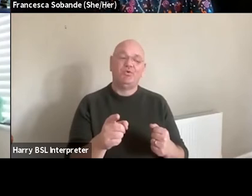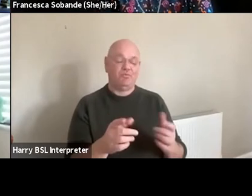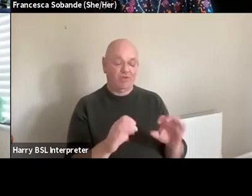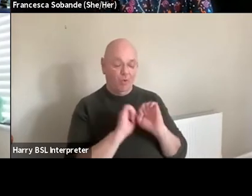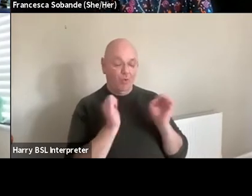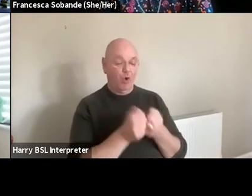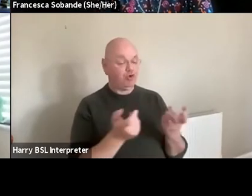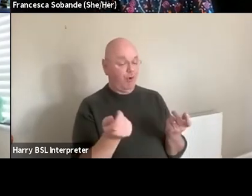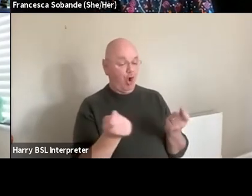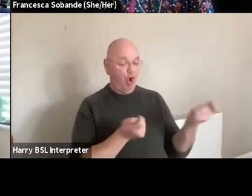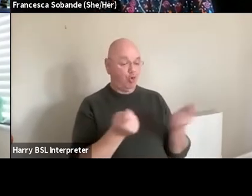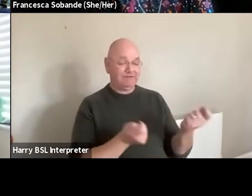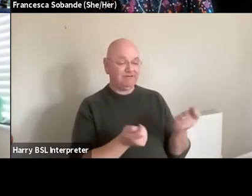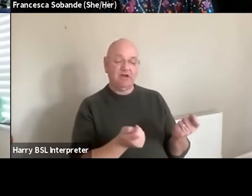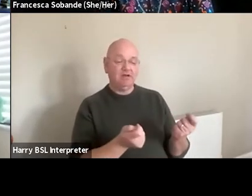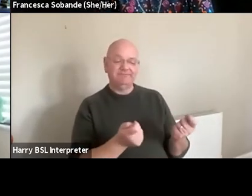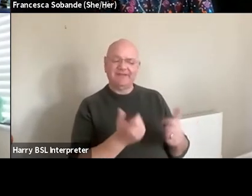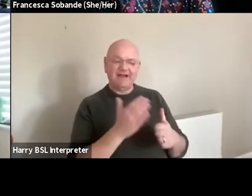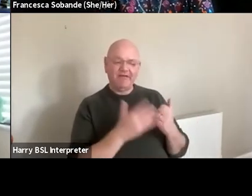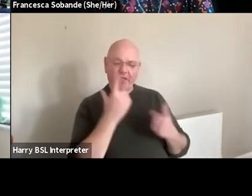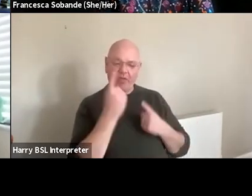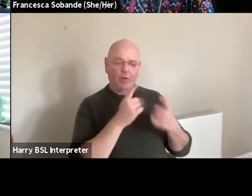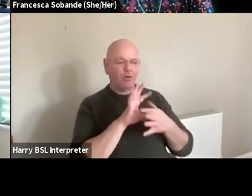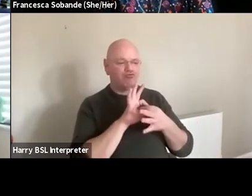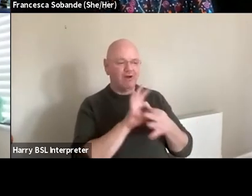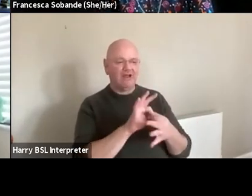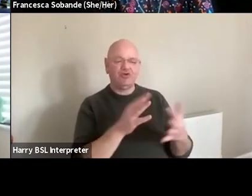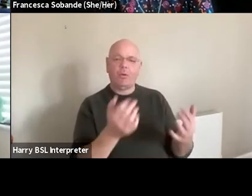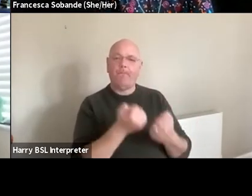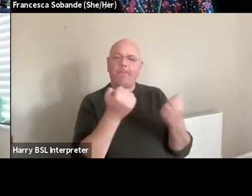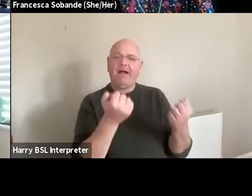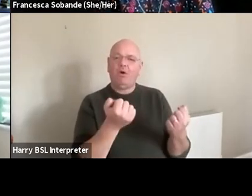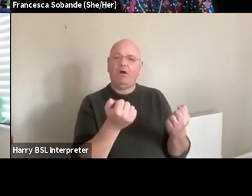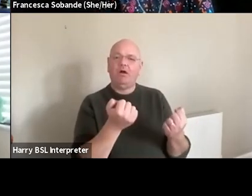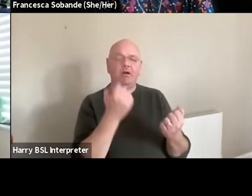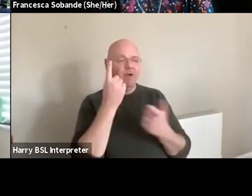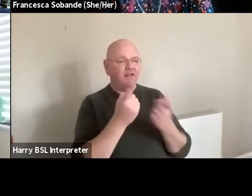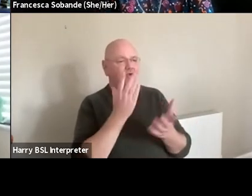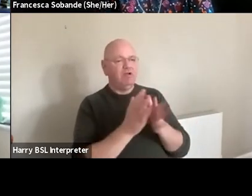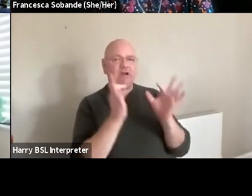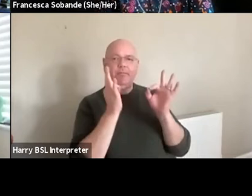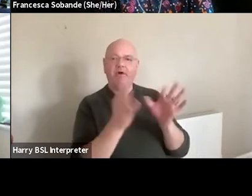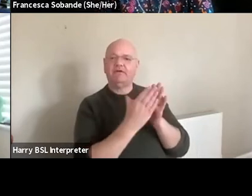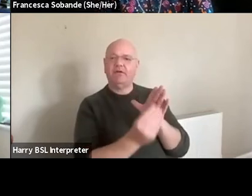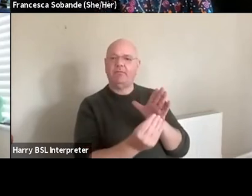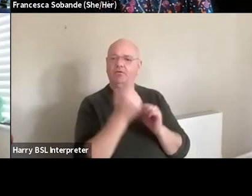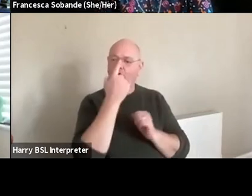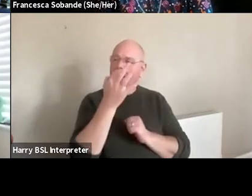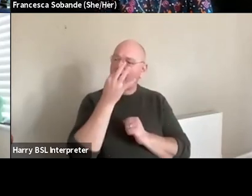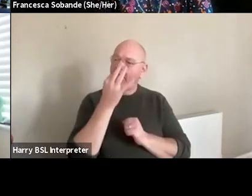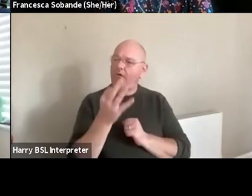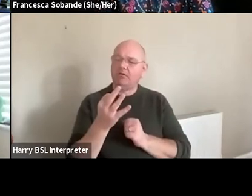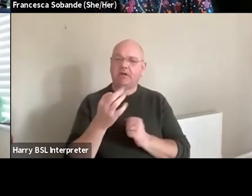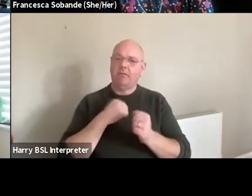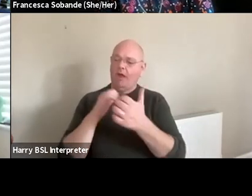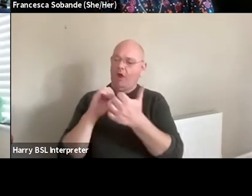not think about it in terms of relational power, but that is very much an example. So can I ask one of my colleagues if you could please go